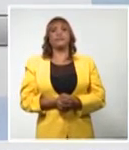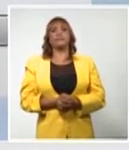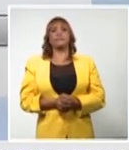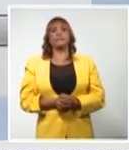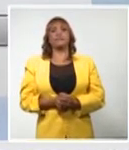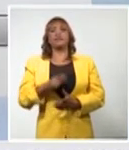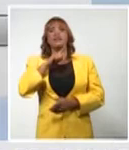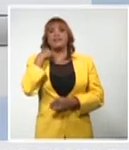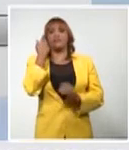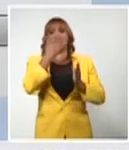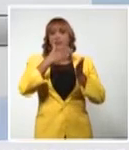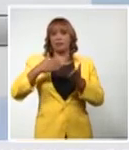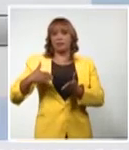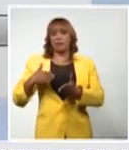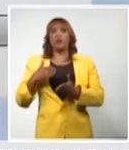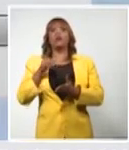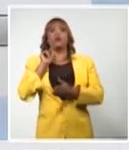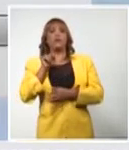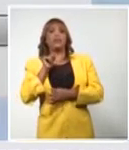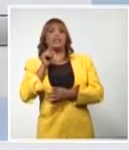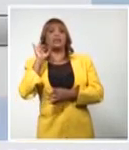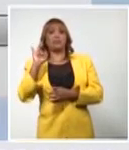9,501,405 confirmed cases.